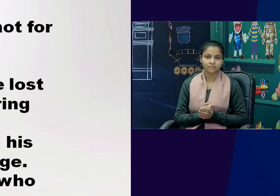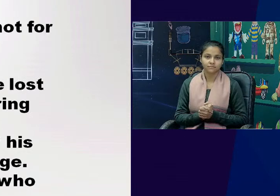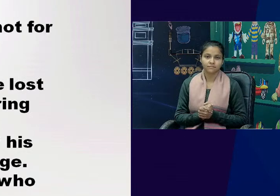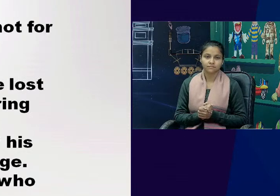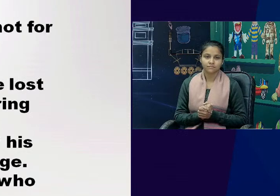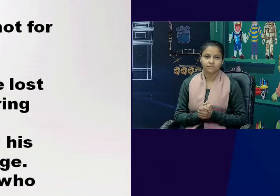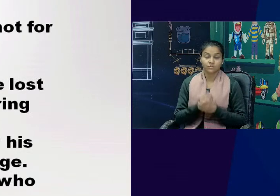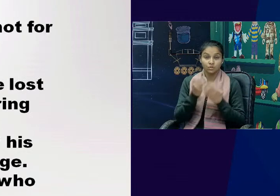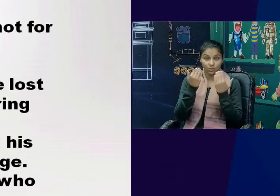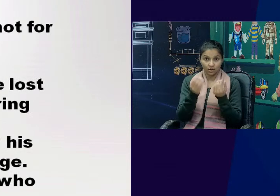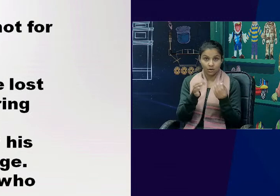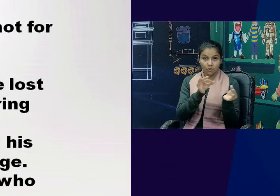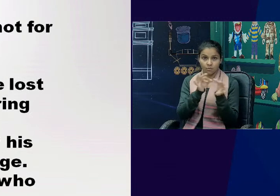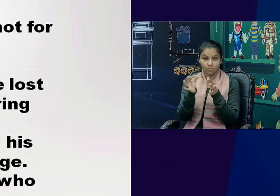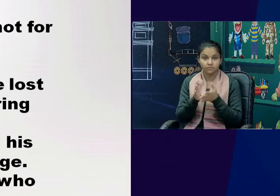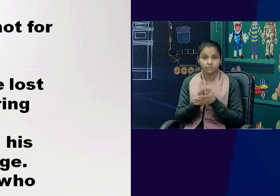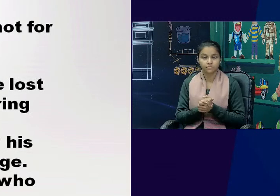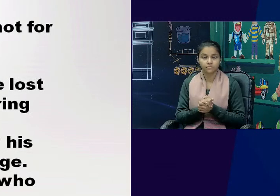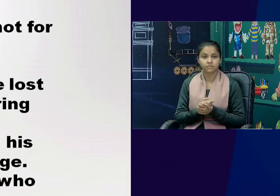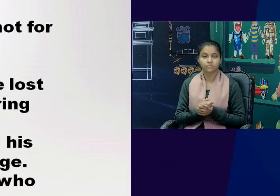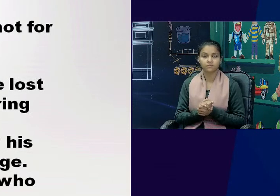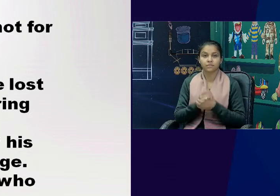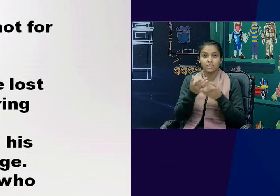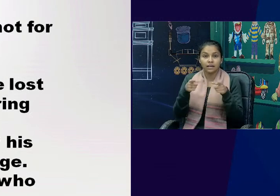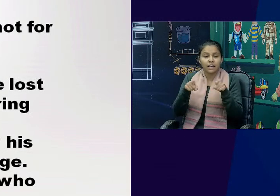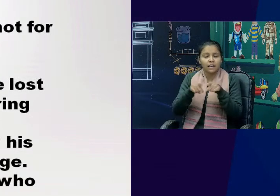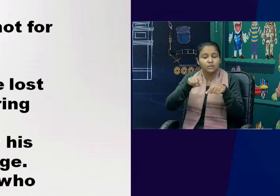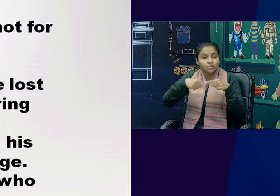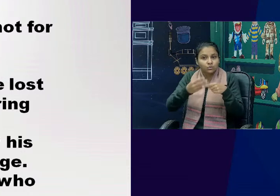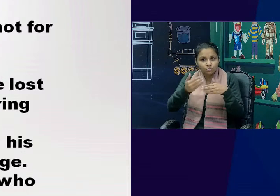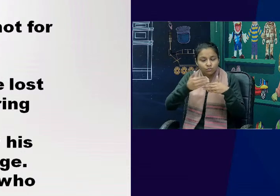So now moving on, as soon as